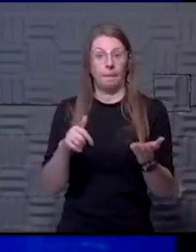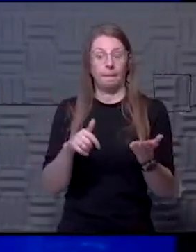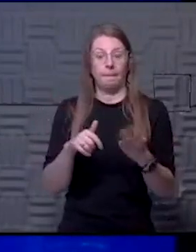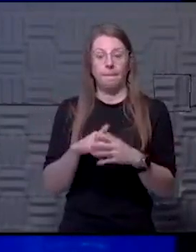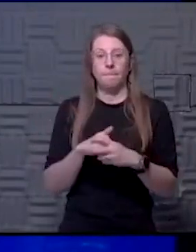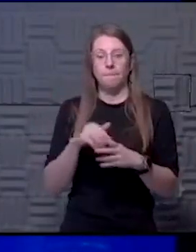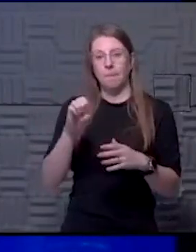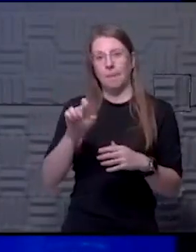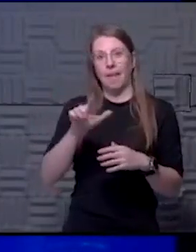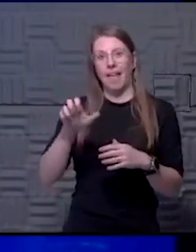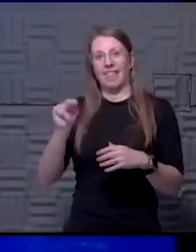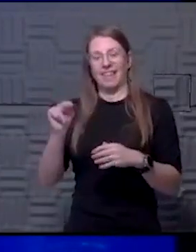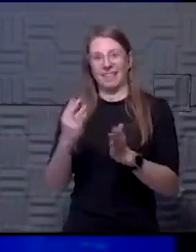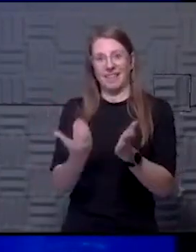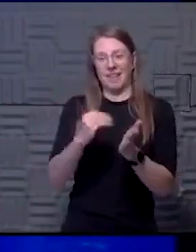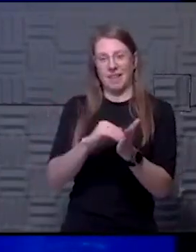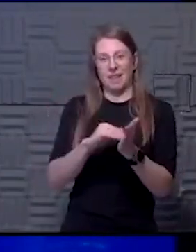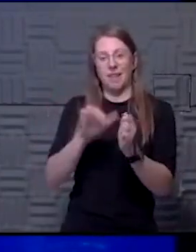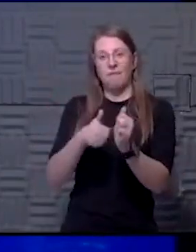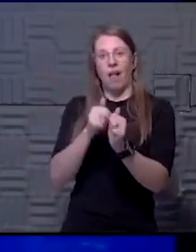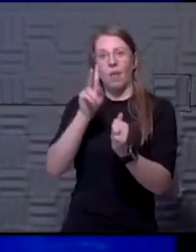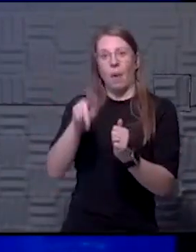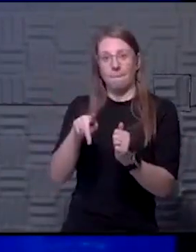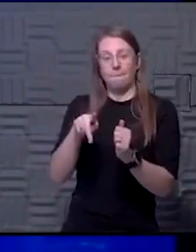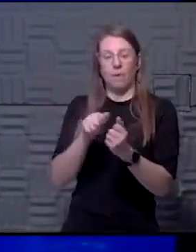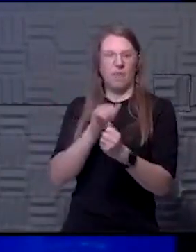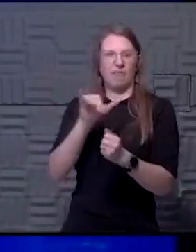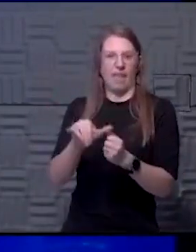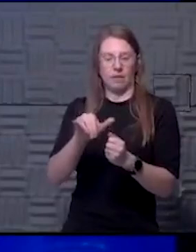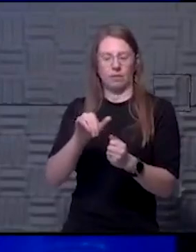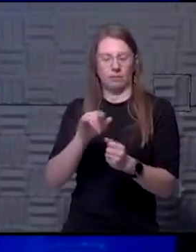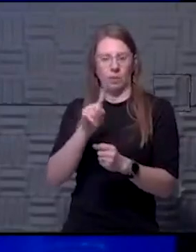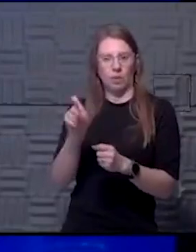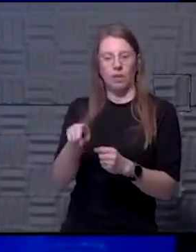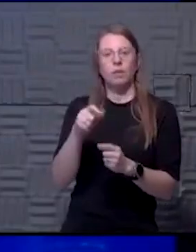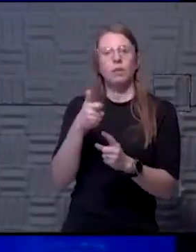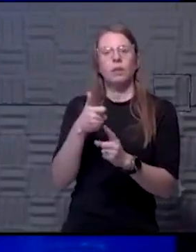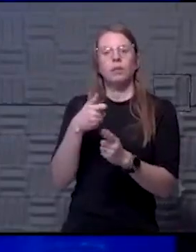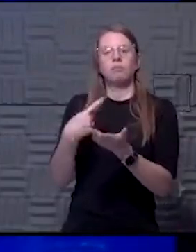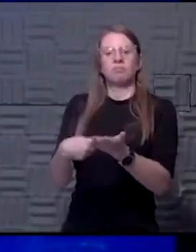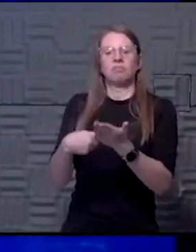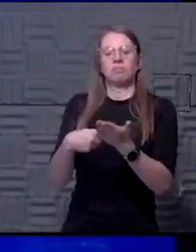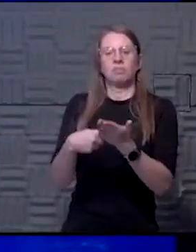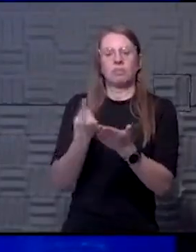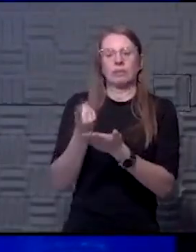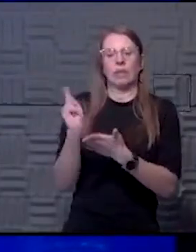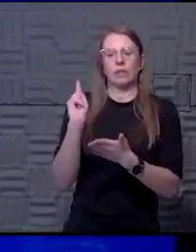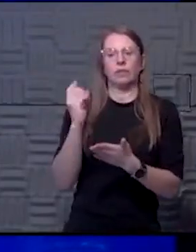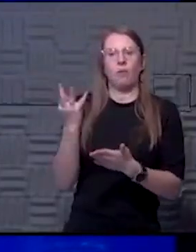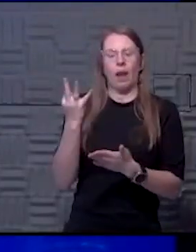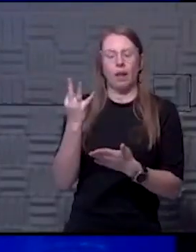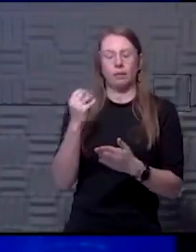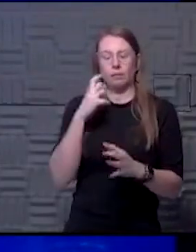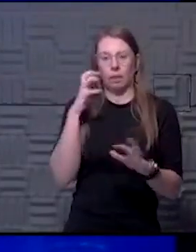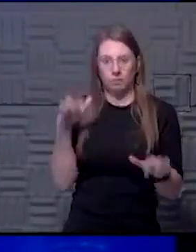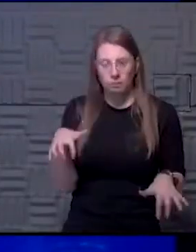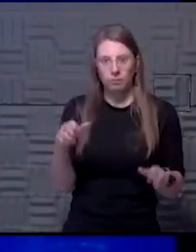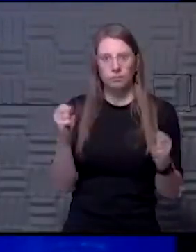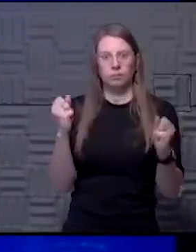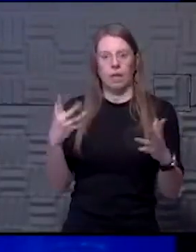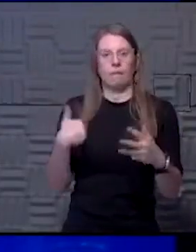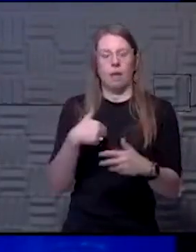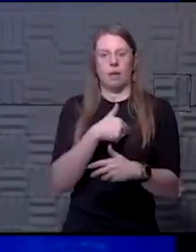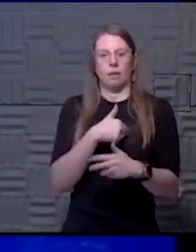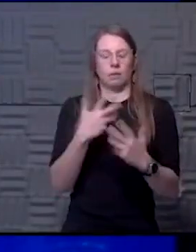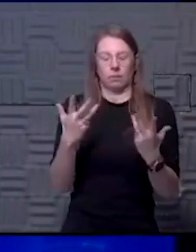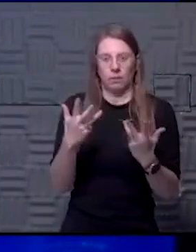This is Ellen again. My only follow-up to that was, you know, you guys did talk on Friday how, I mean, honestly, it was a shocker, I think, to a lot of us that all of a